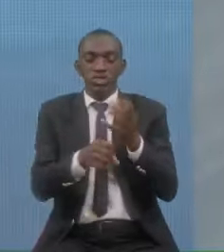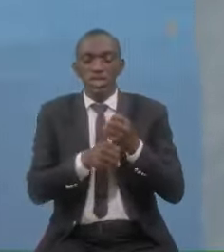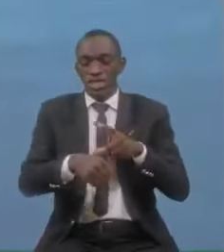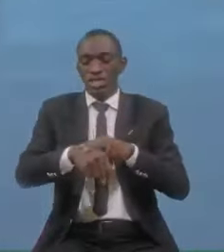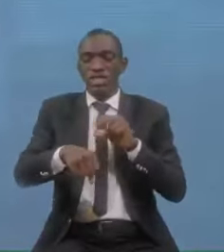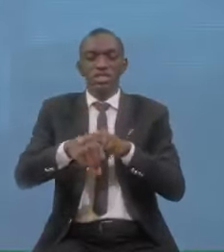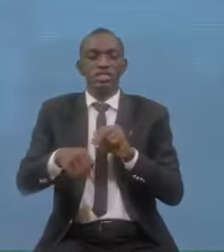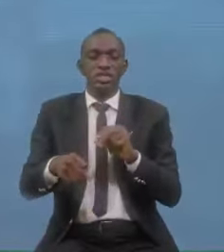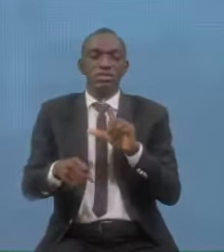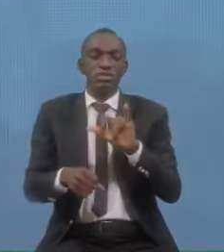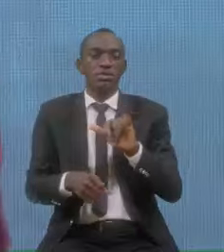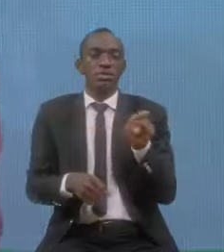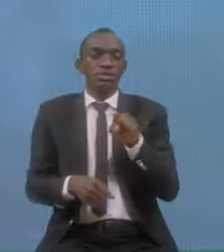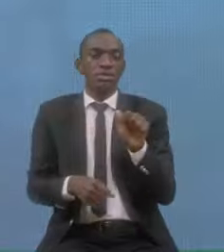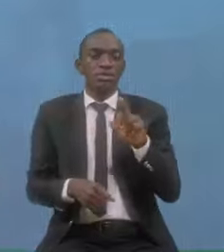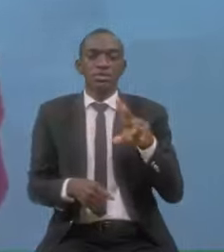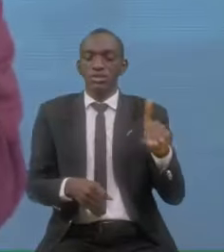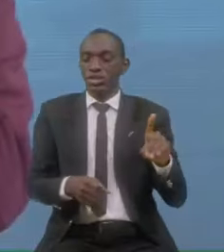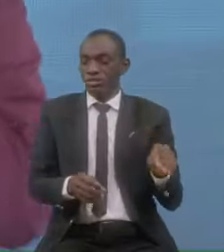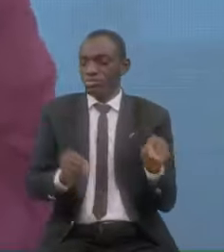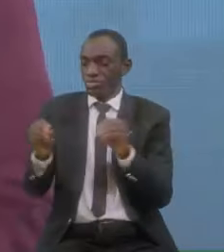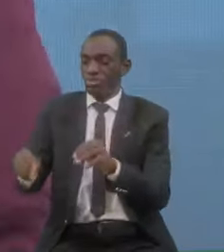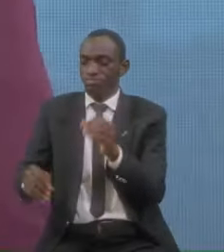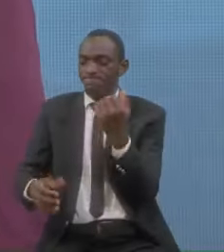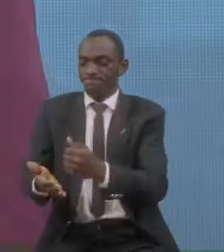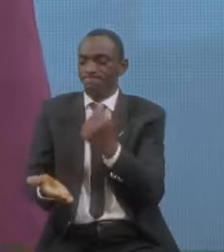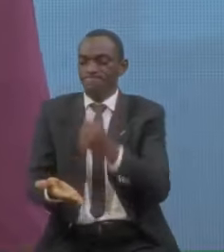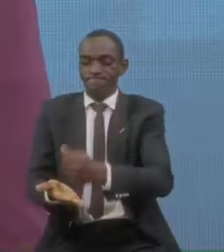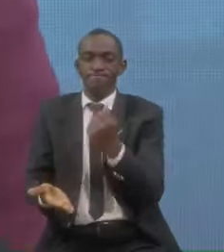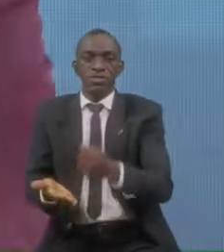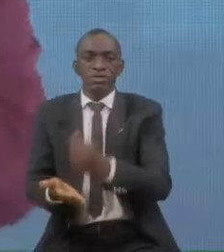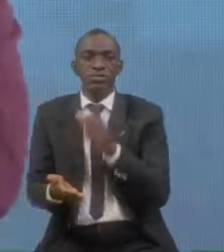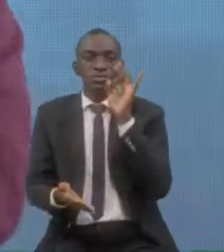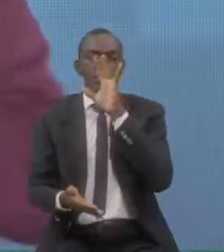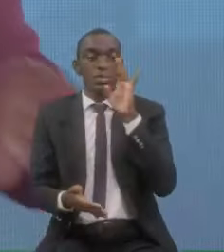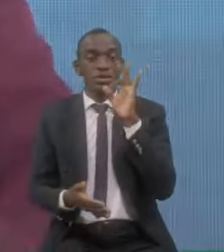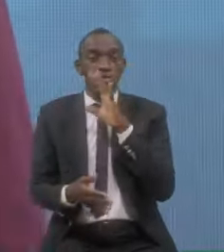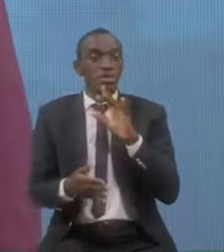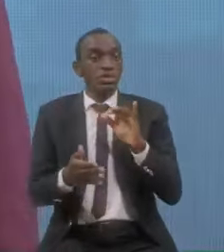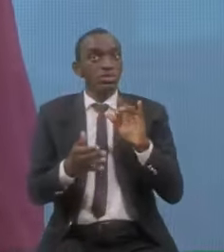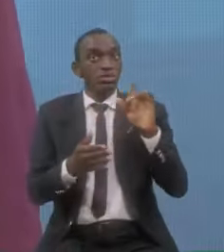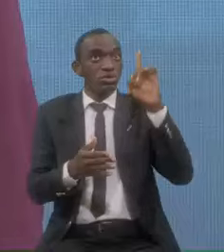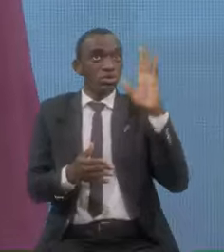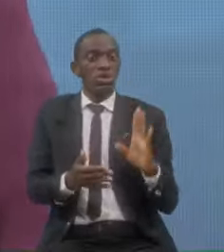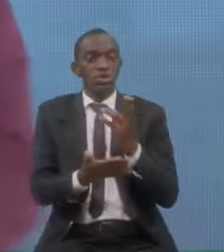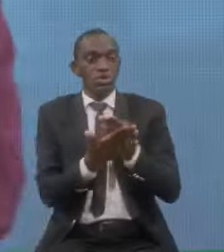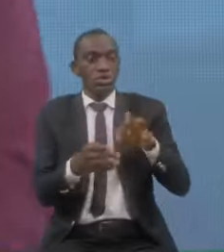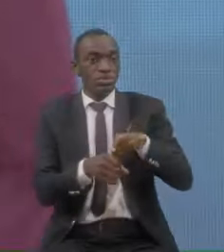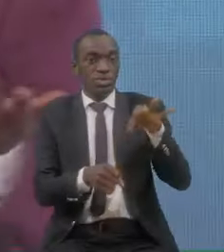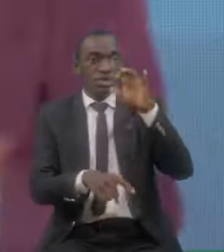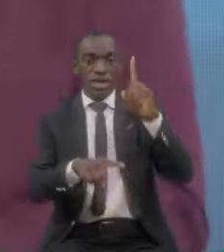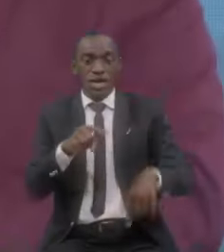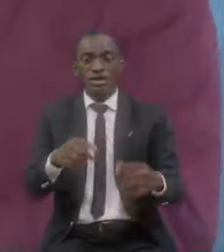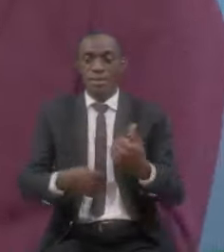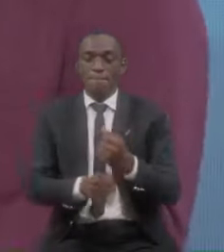have wasteland, the Holy Ghost cannot make them overseers over the flock.